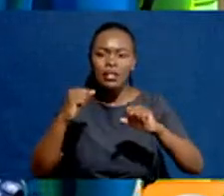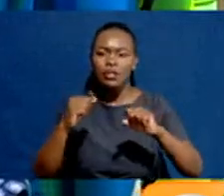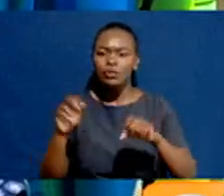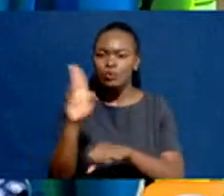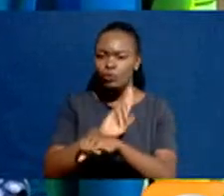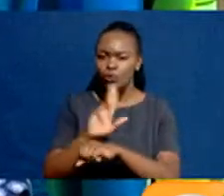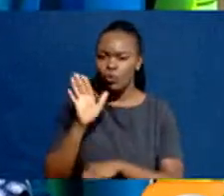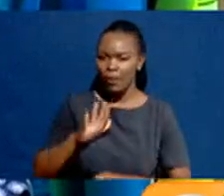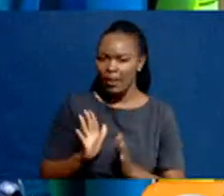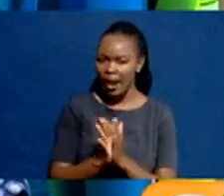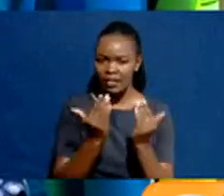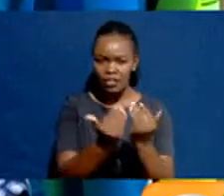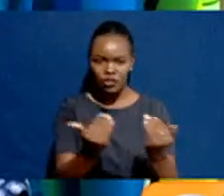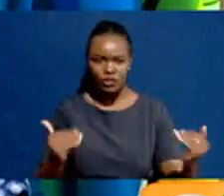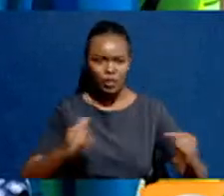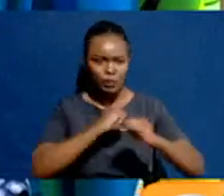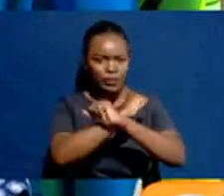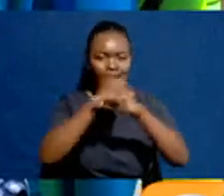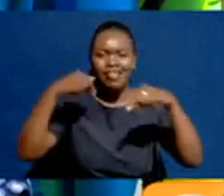and children as human shield.